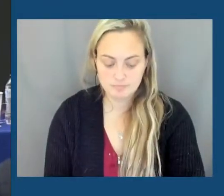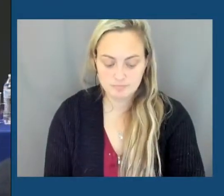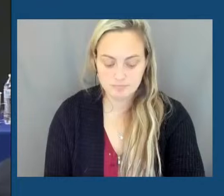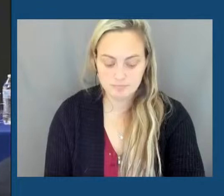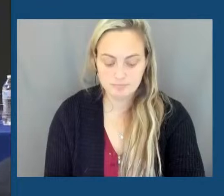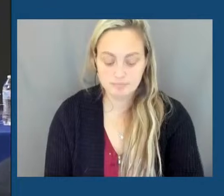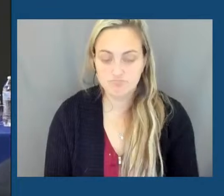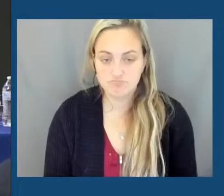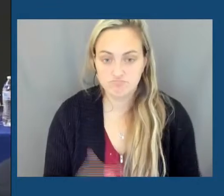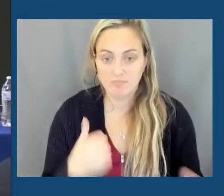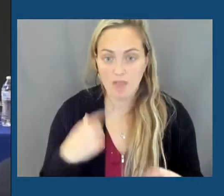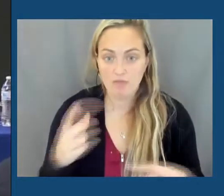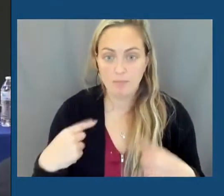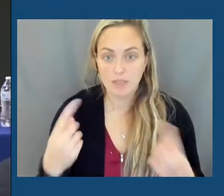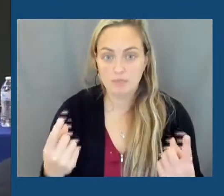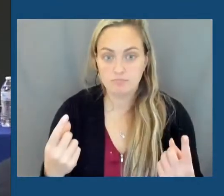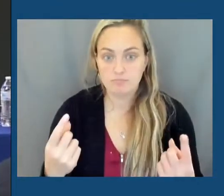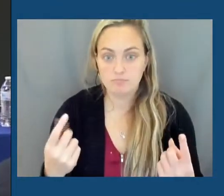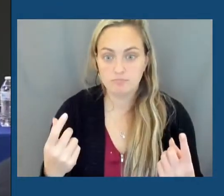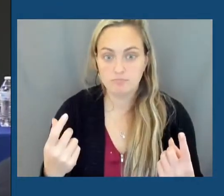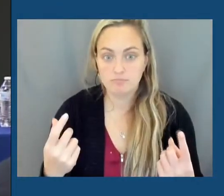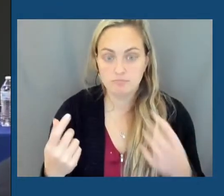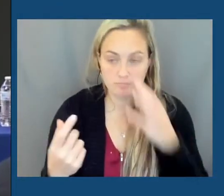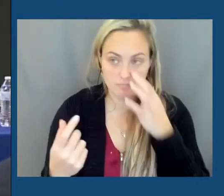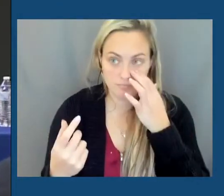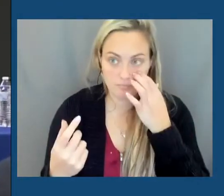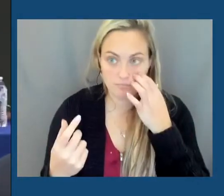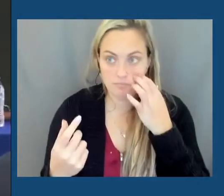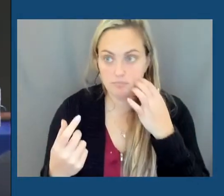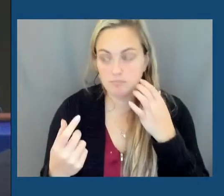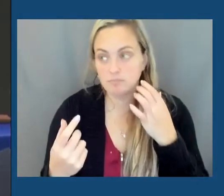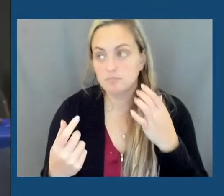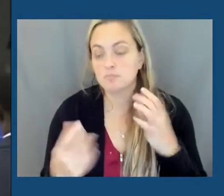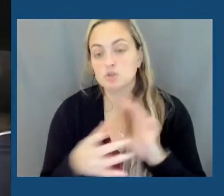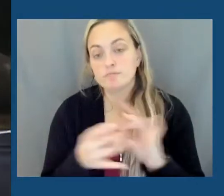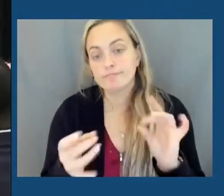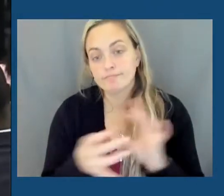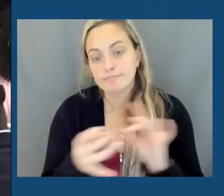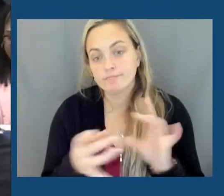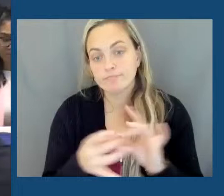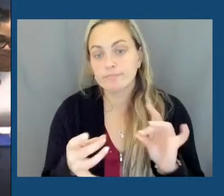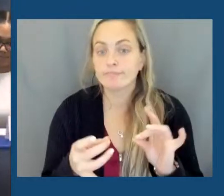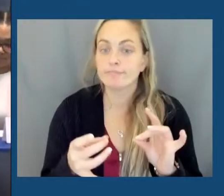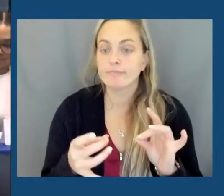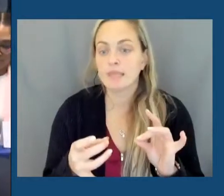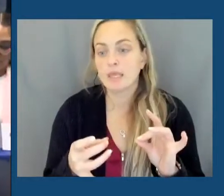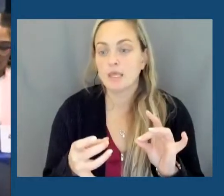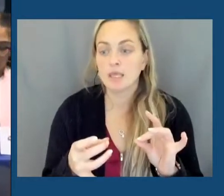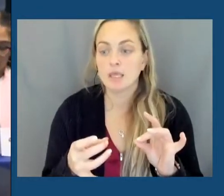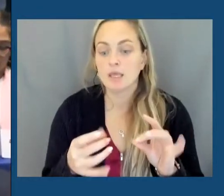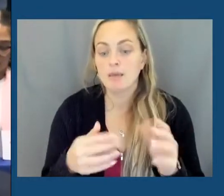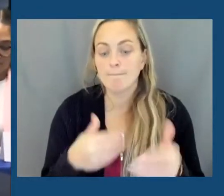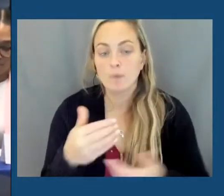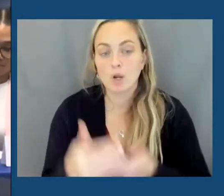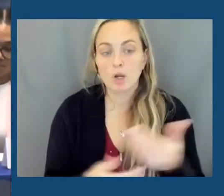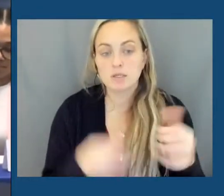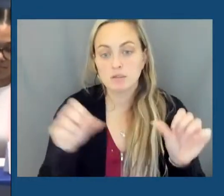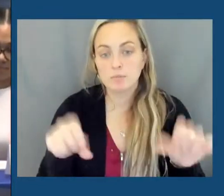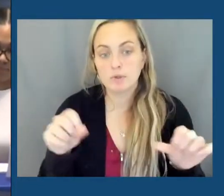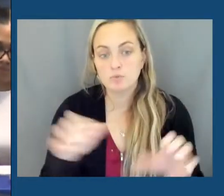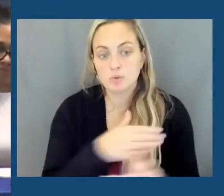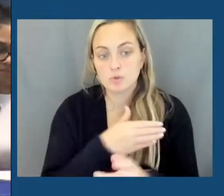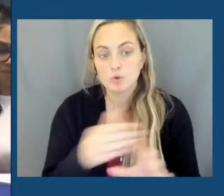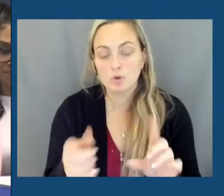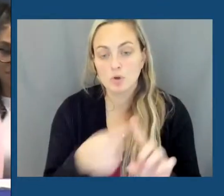I've been kind of singing the Progress is Possible song from the Suffs Broadway show about